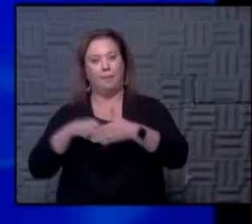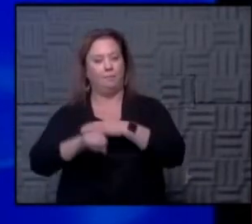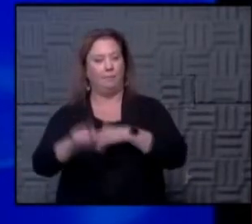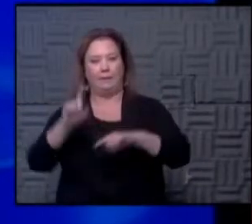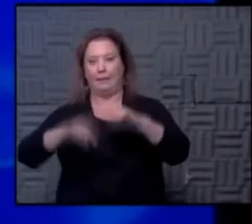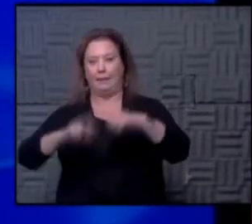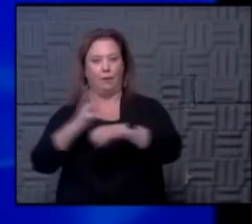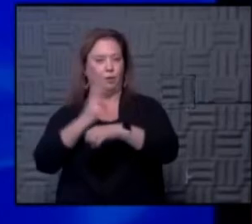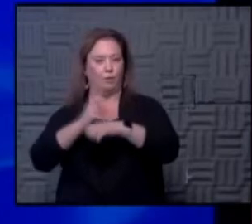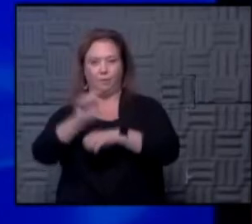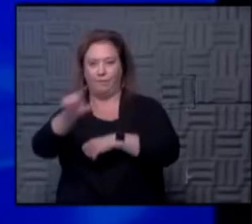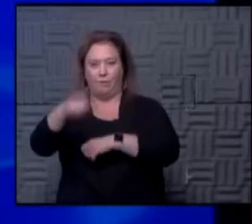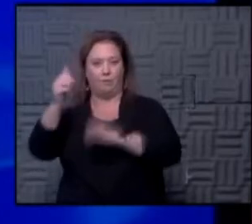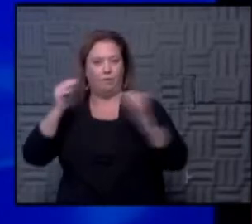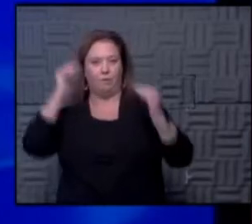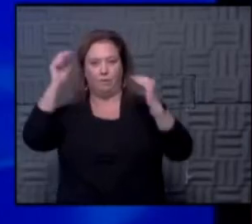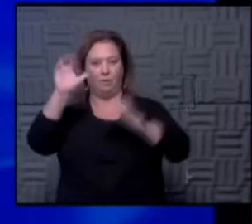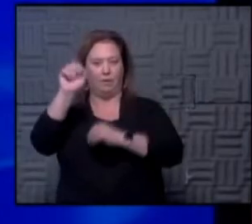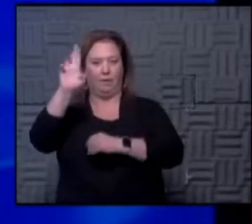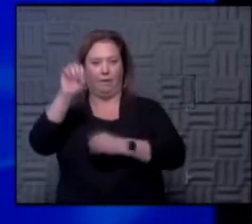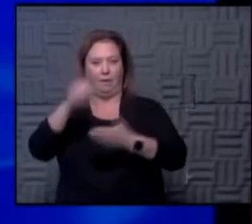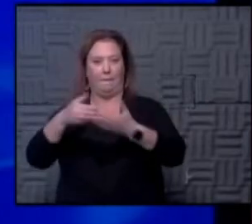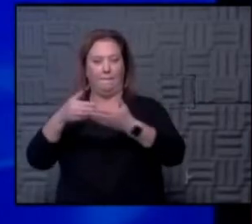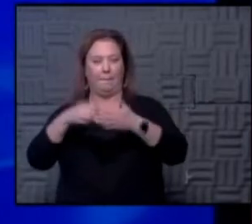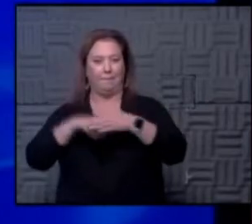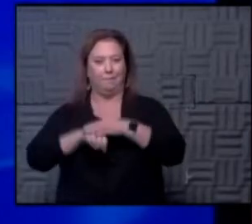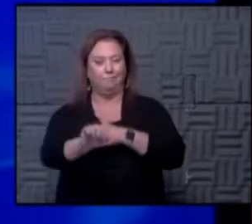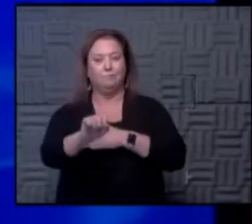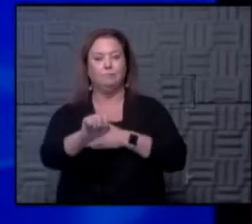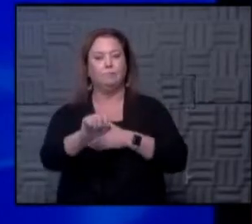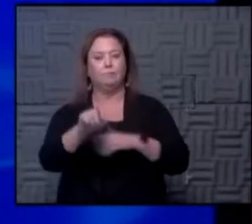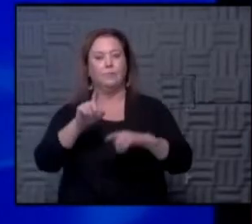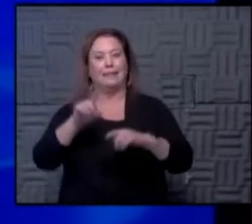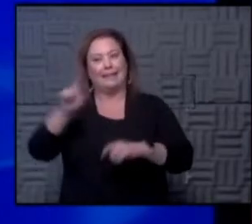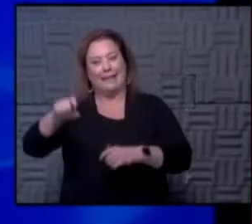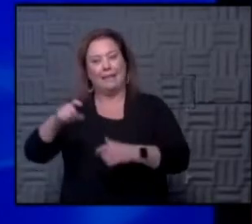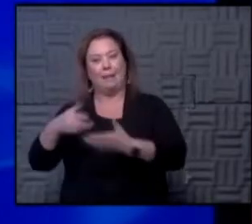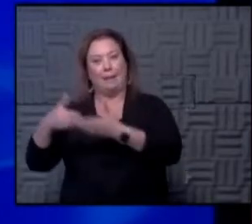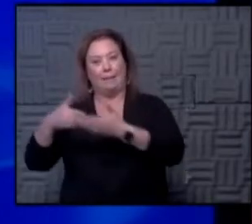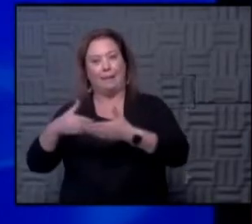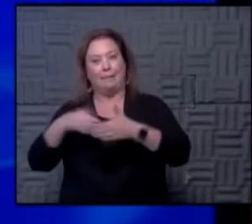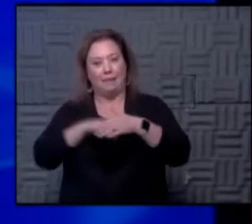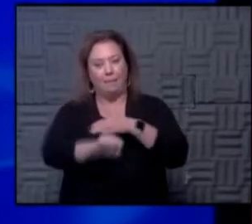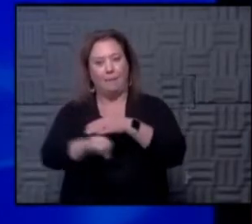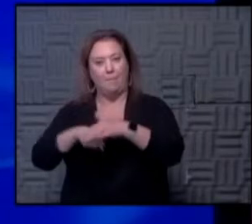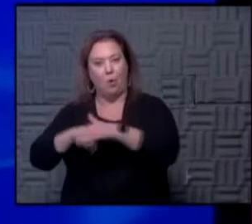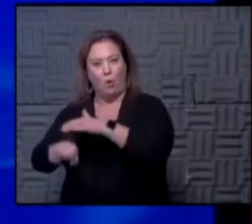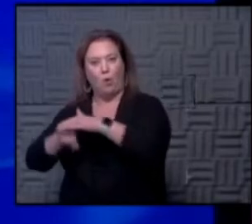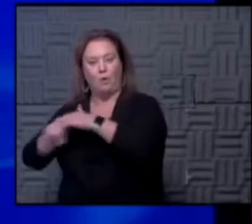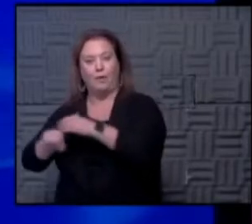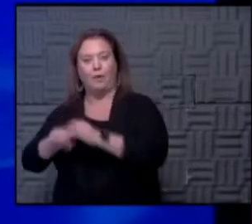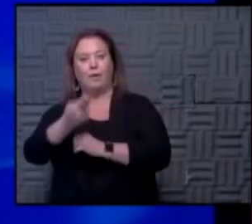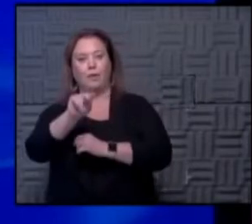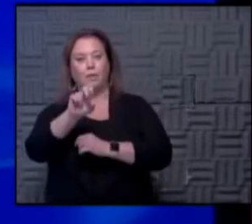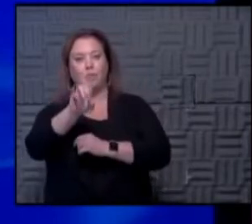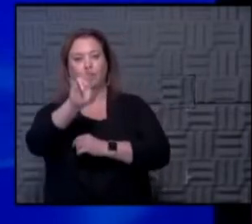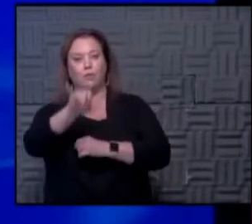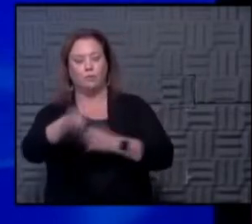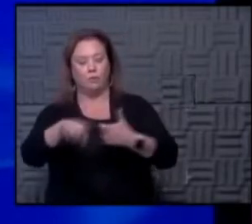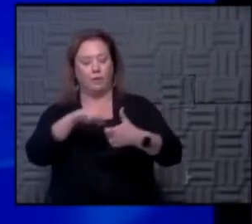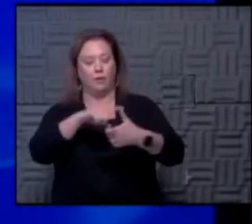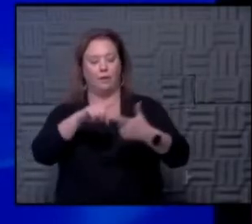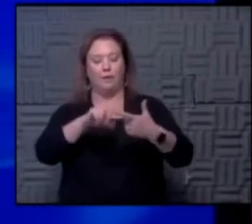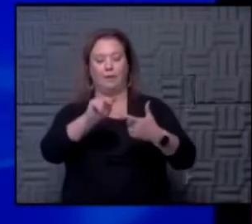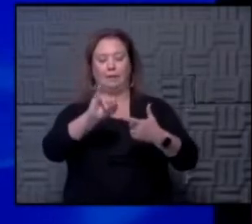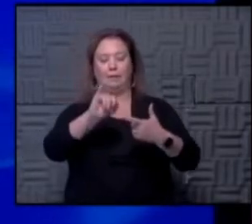be used for other adult care and need to be used for babies that continue to be born. Our nursery, our NICU,